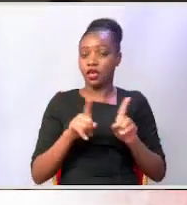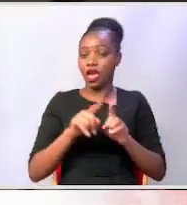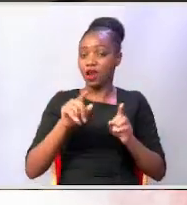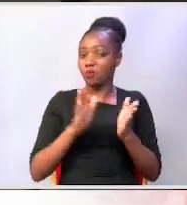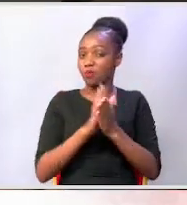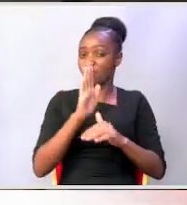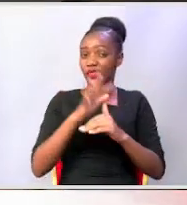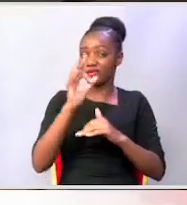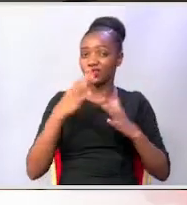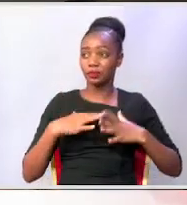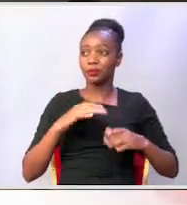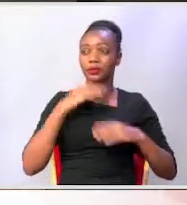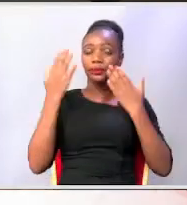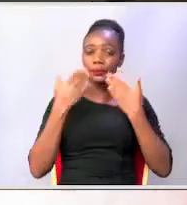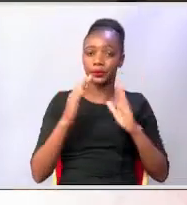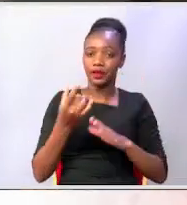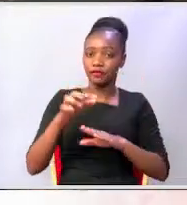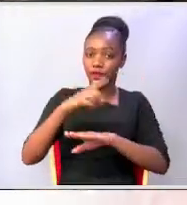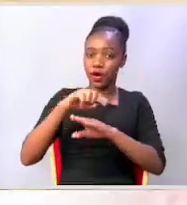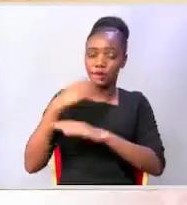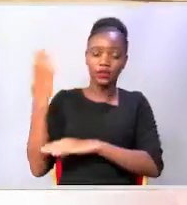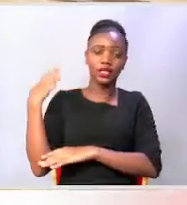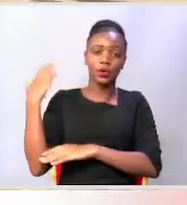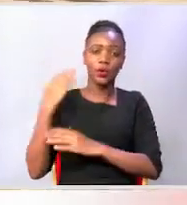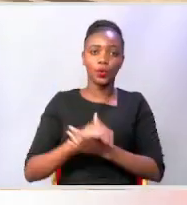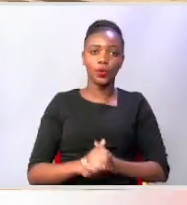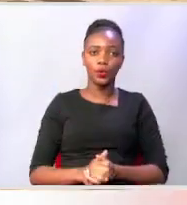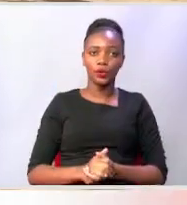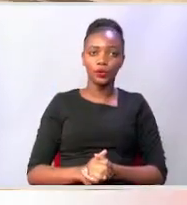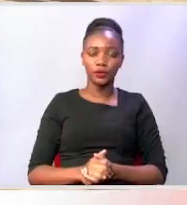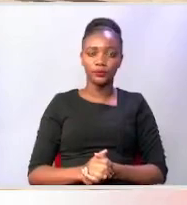lives took place here a few hours ago.